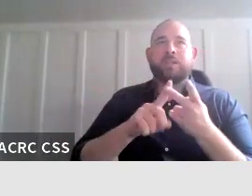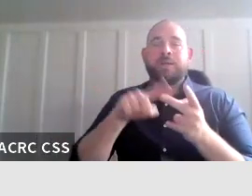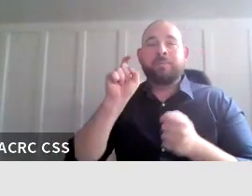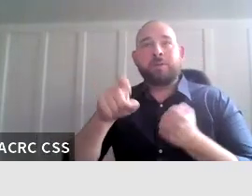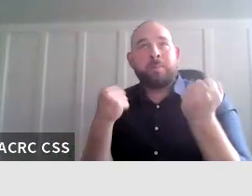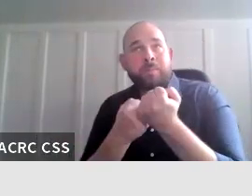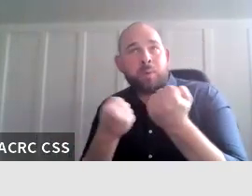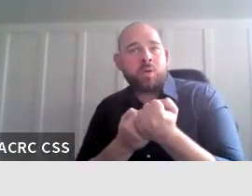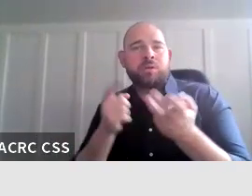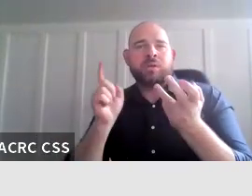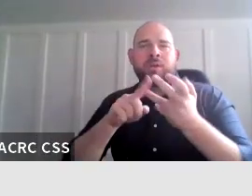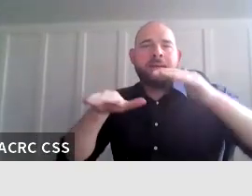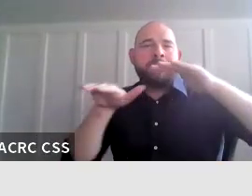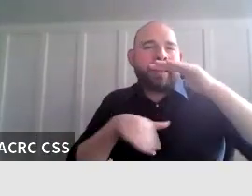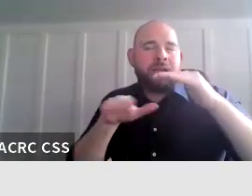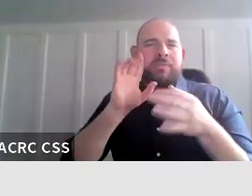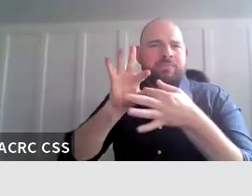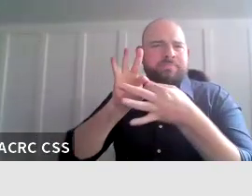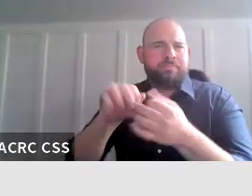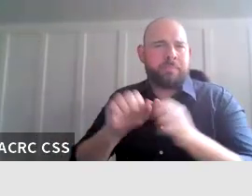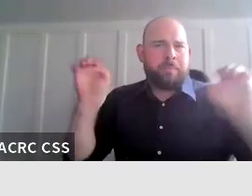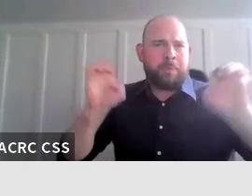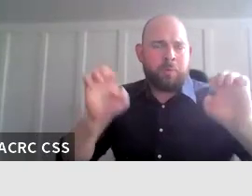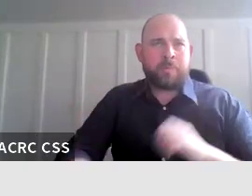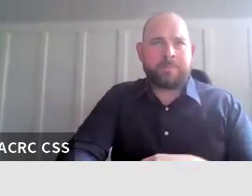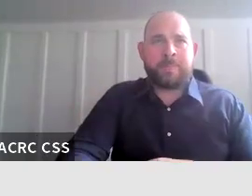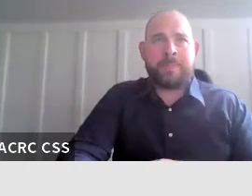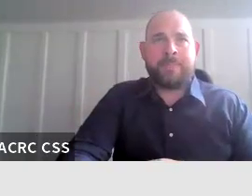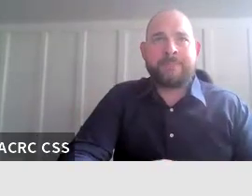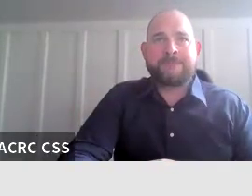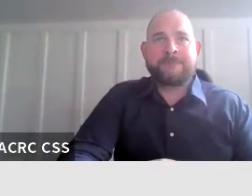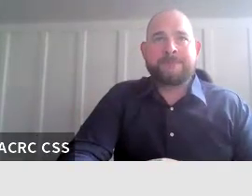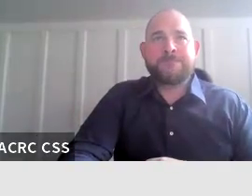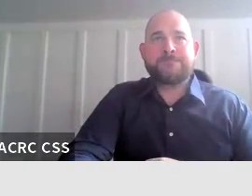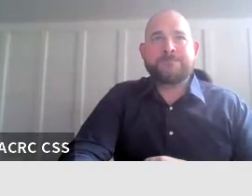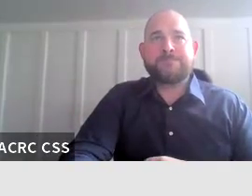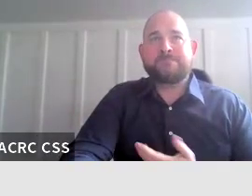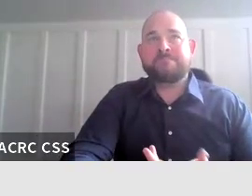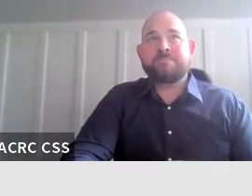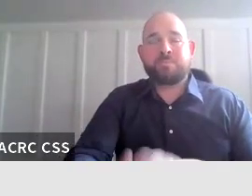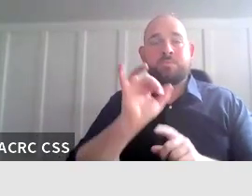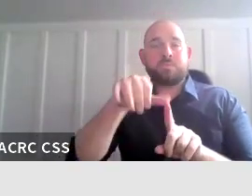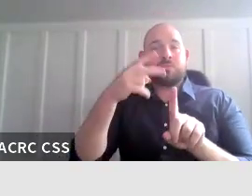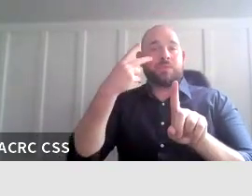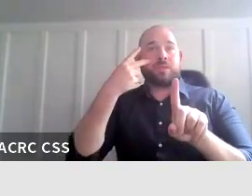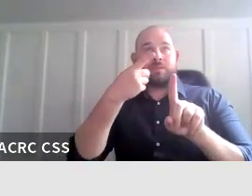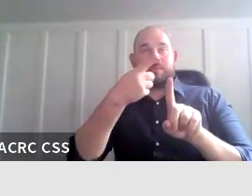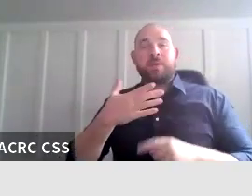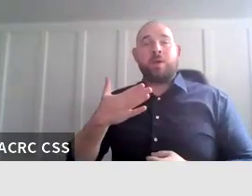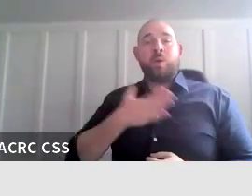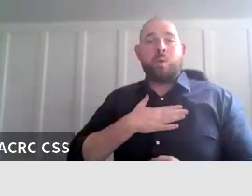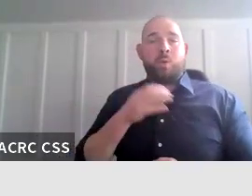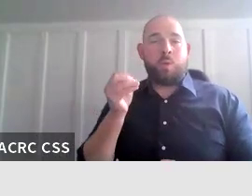And then we have different categories. So we might have medical support needs, basic needs, anything to do with an emergency.